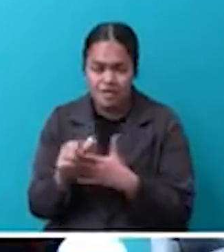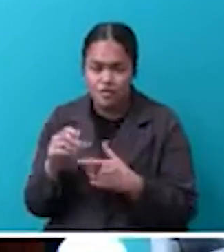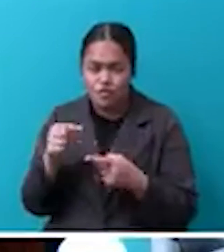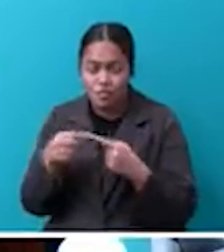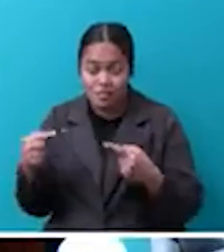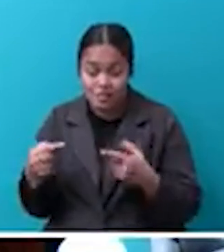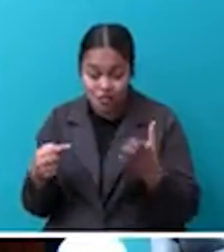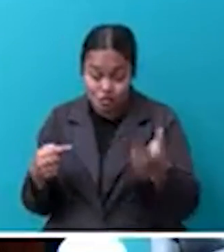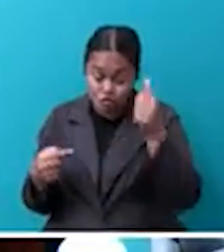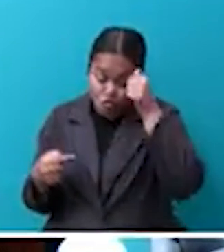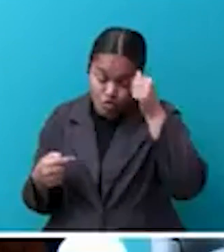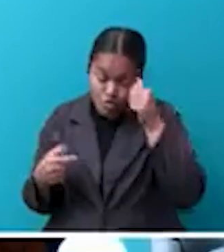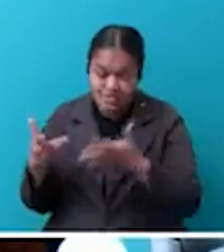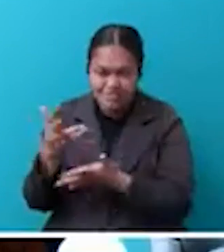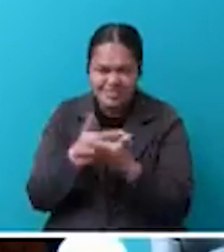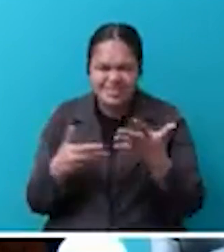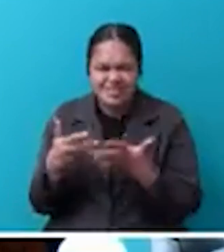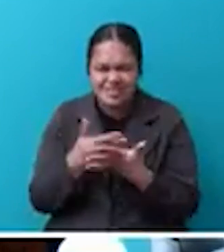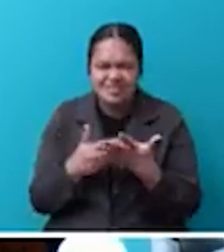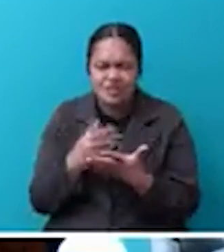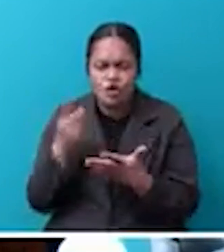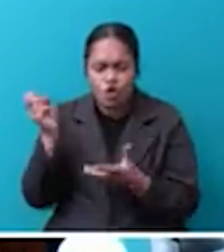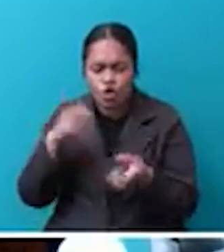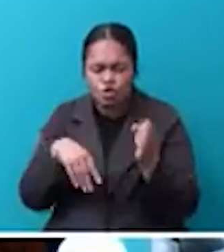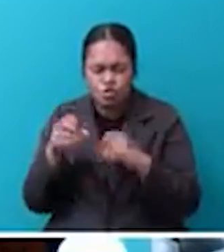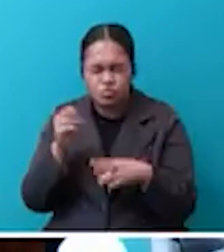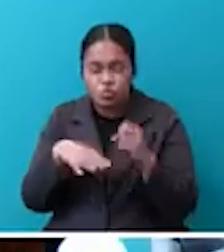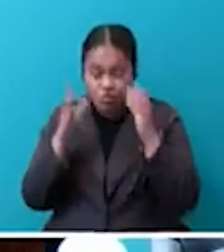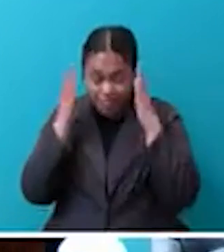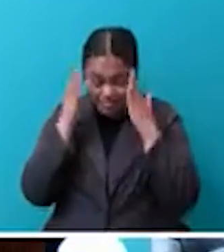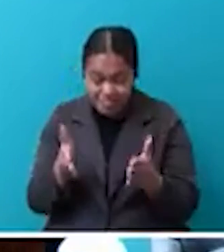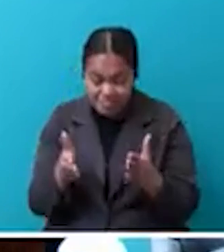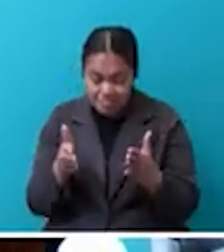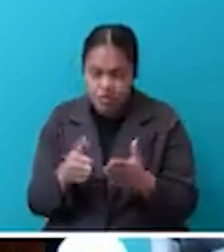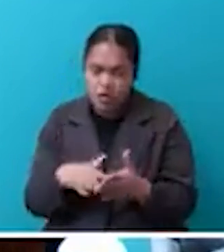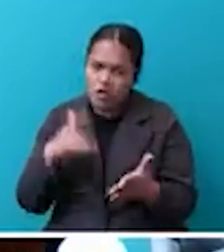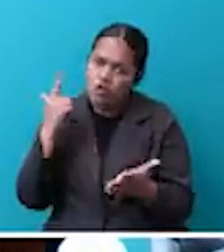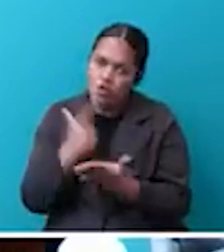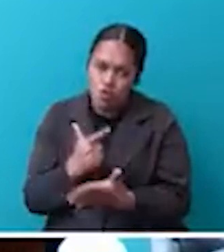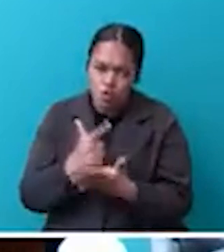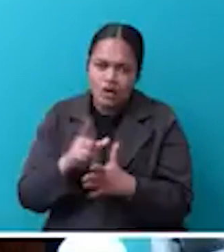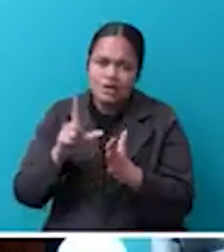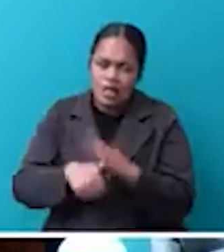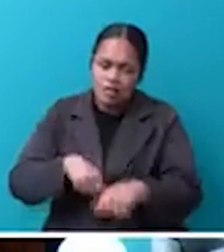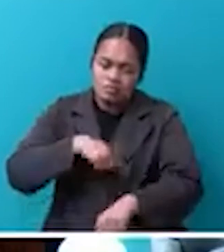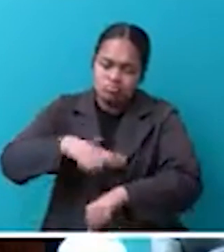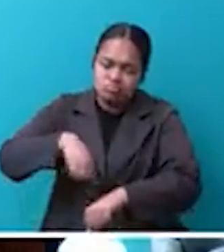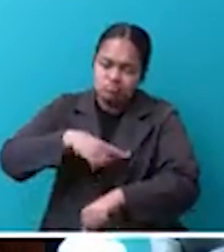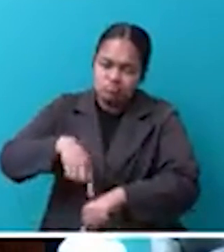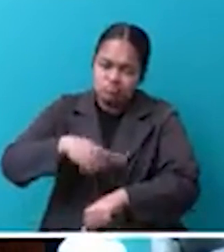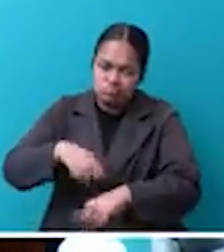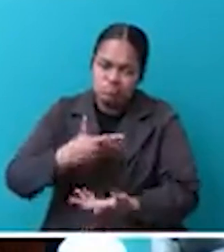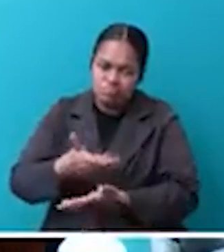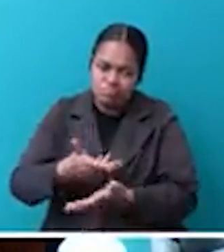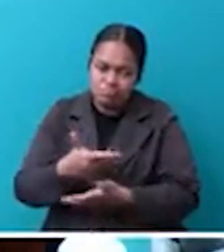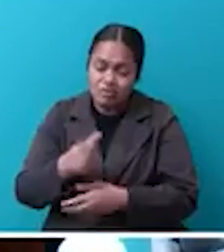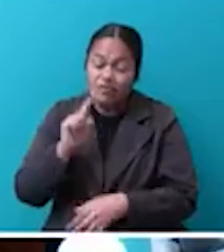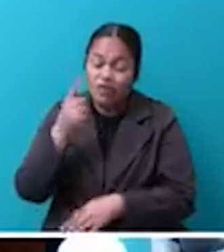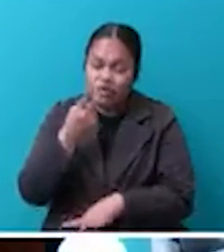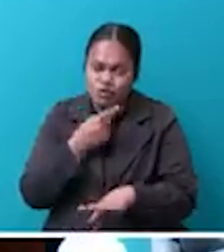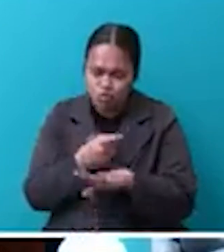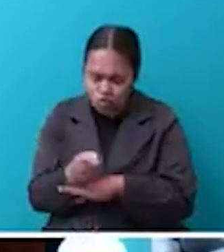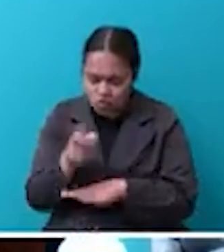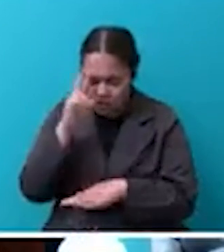would know, the discussion on the contributor base took a lot of time, particularly in the first week, Mr.